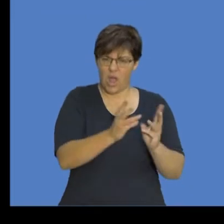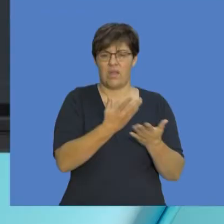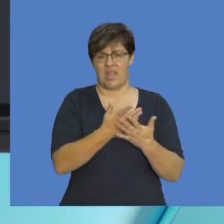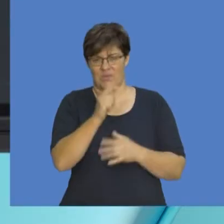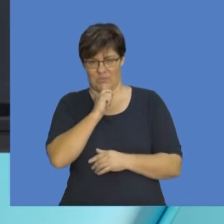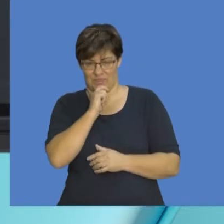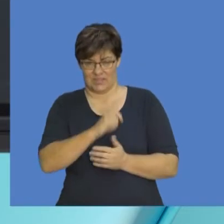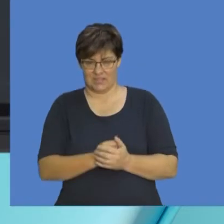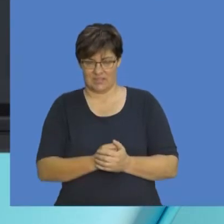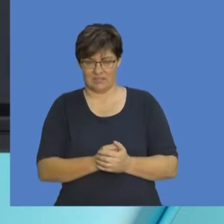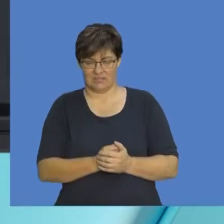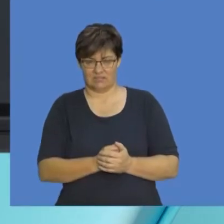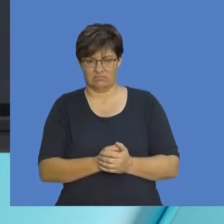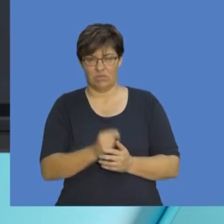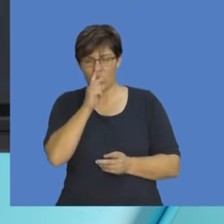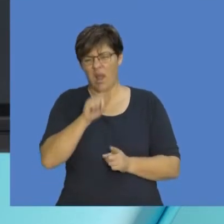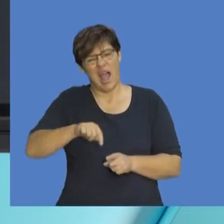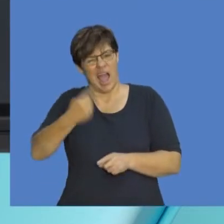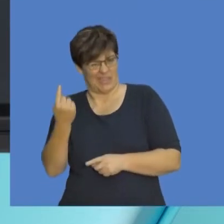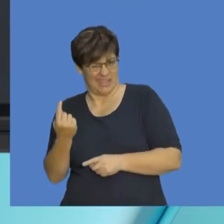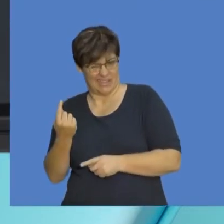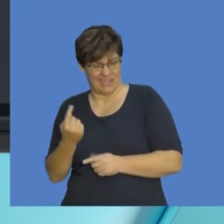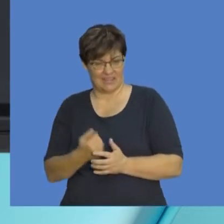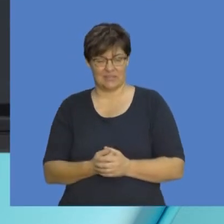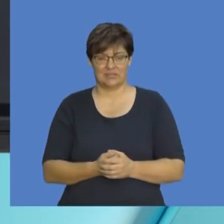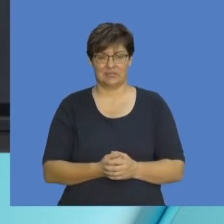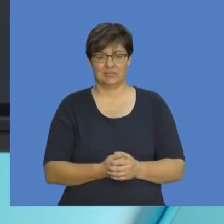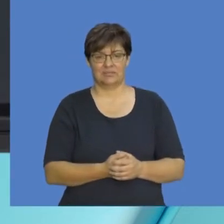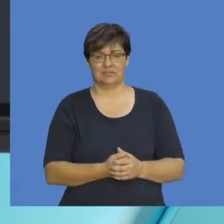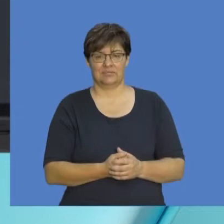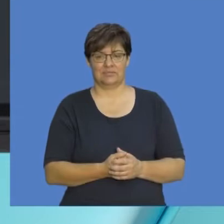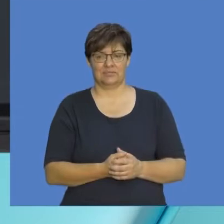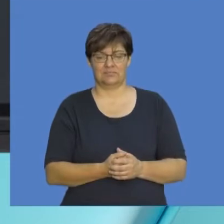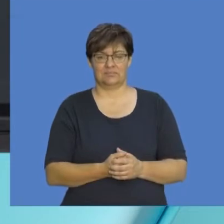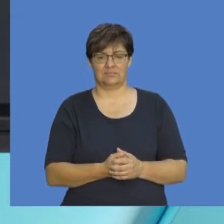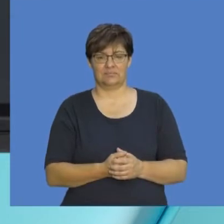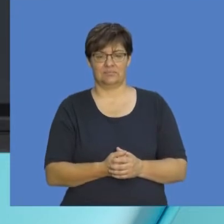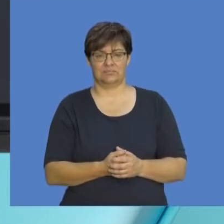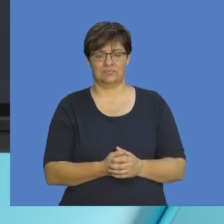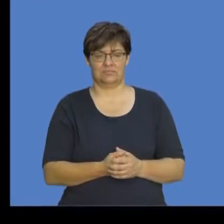measure we used. So can we look at something else? Okay.